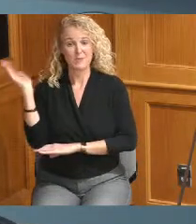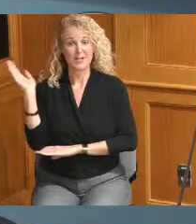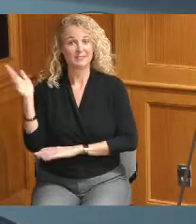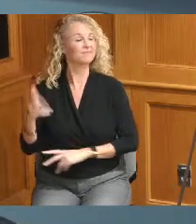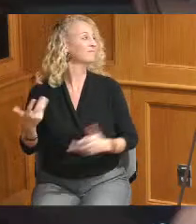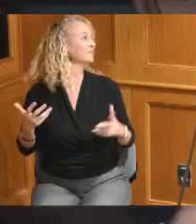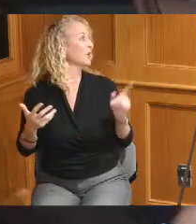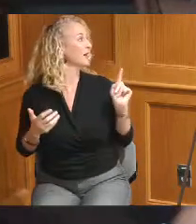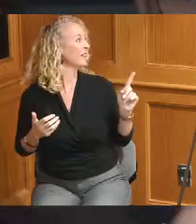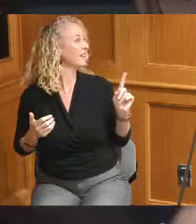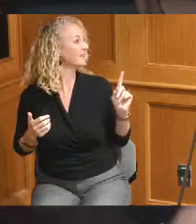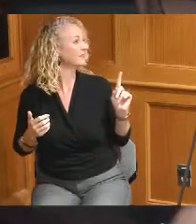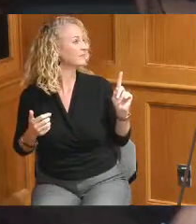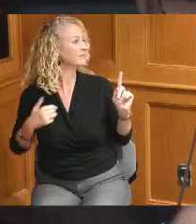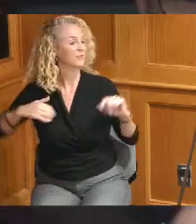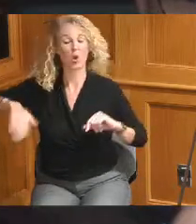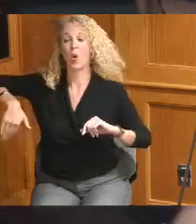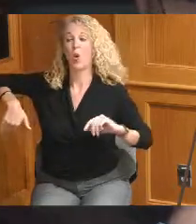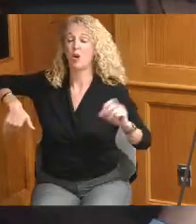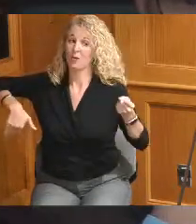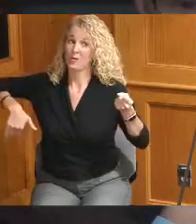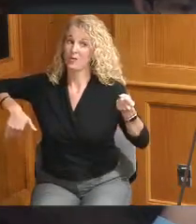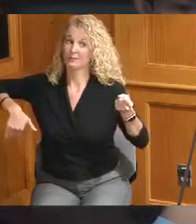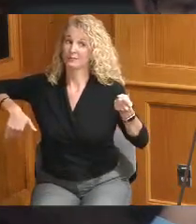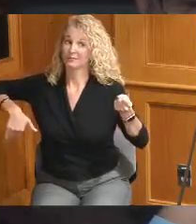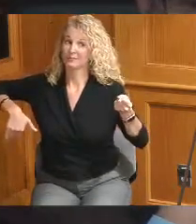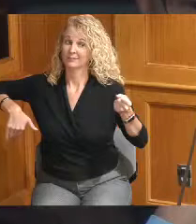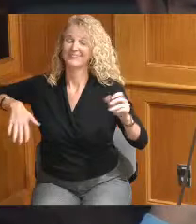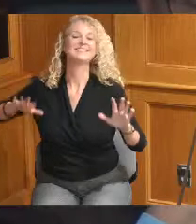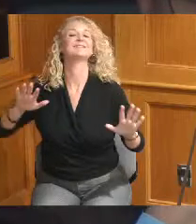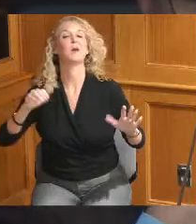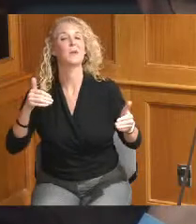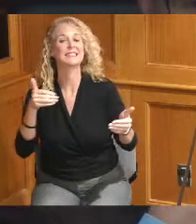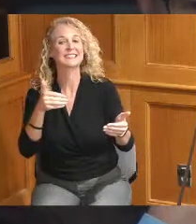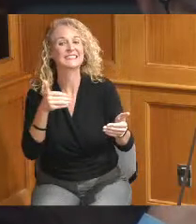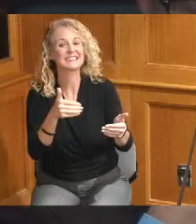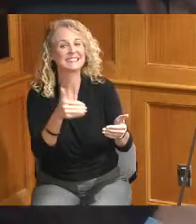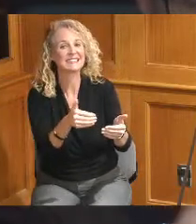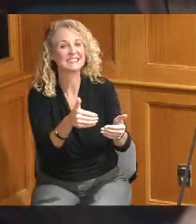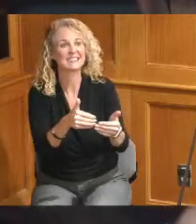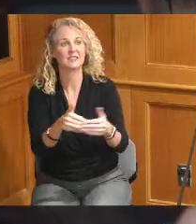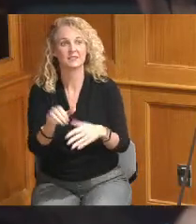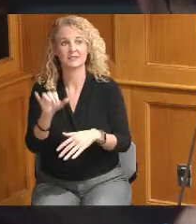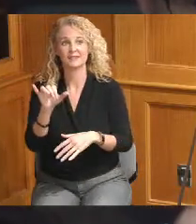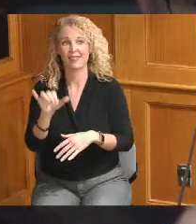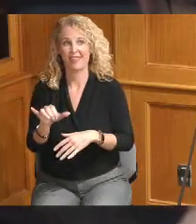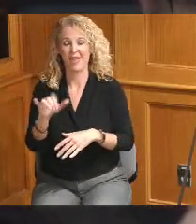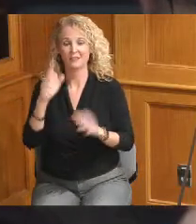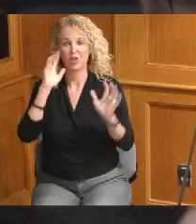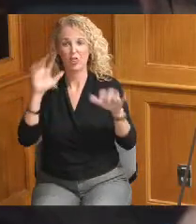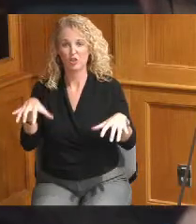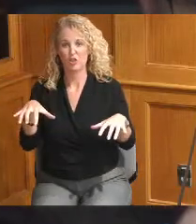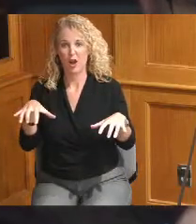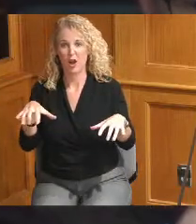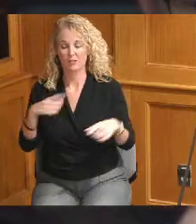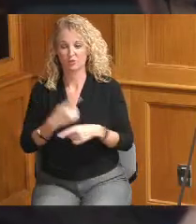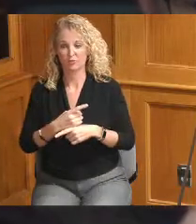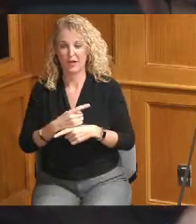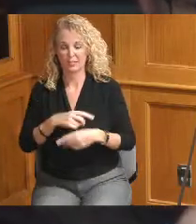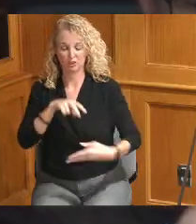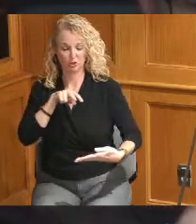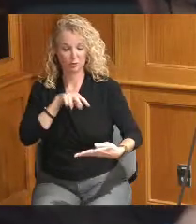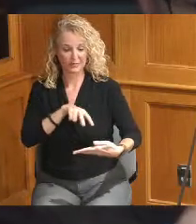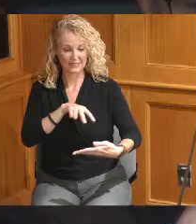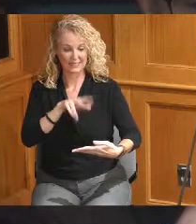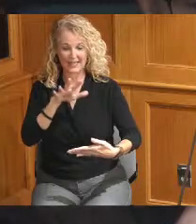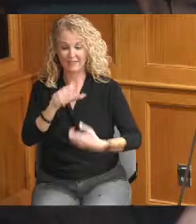already here. Yeah. So not yet. Hold on now. But we're getting there because that's the shocking part of this. When you lay out the